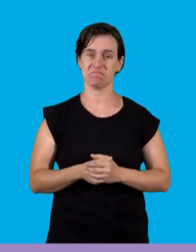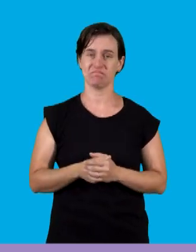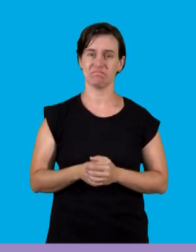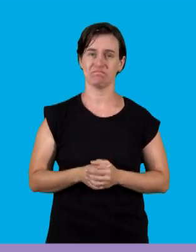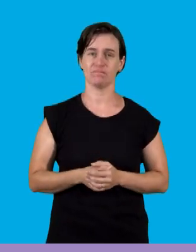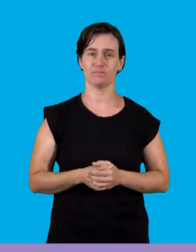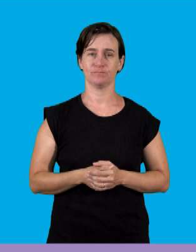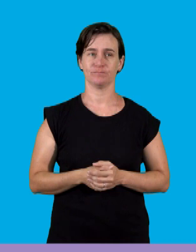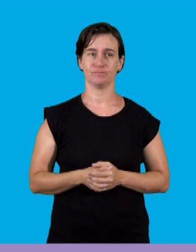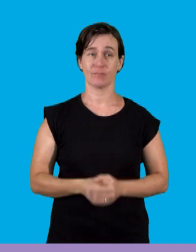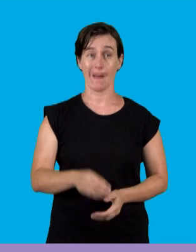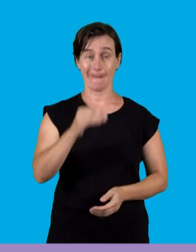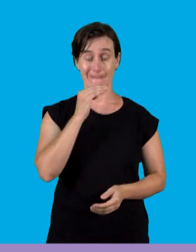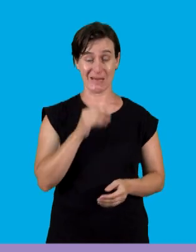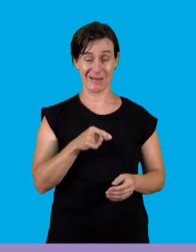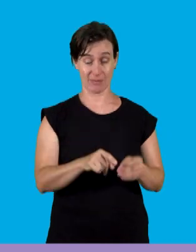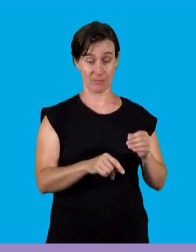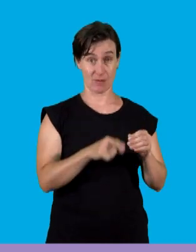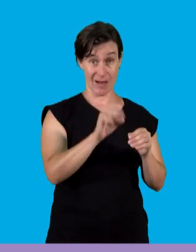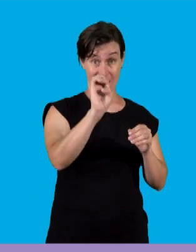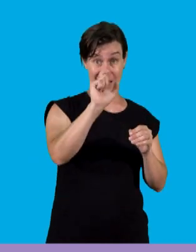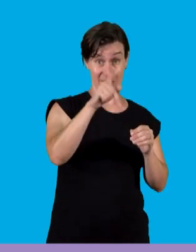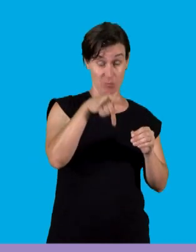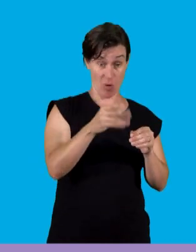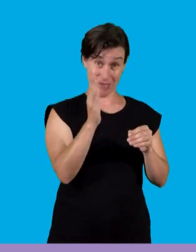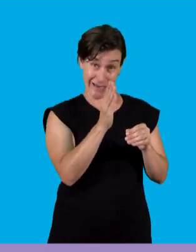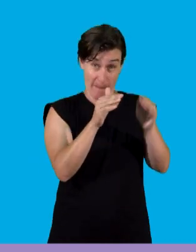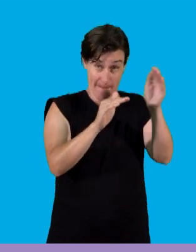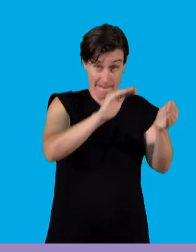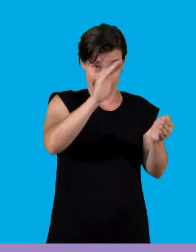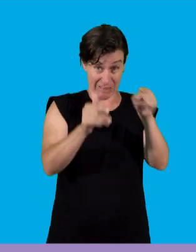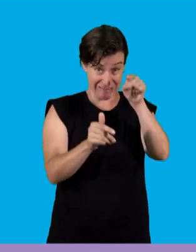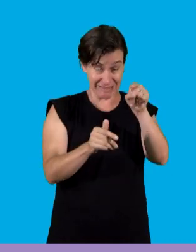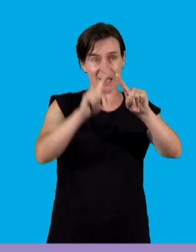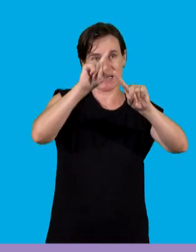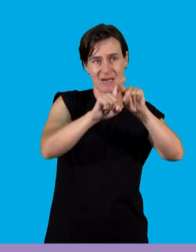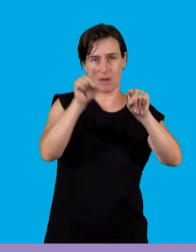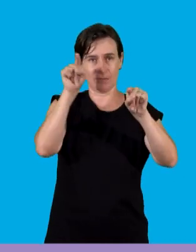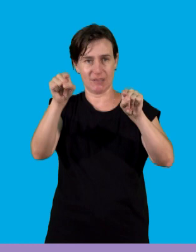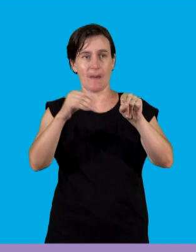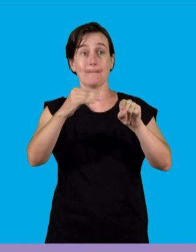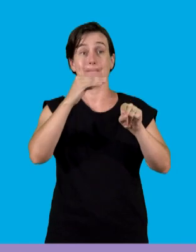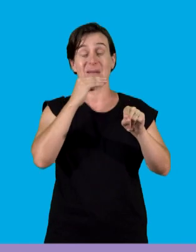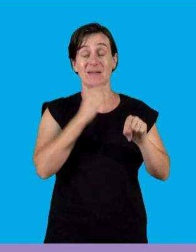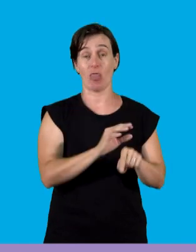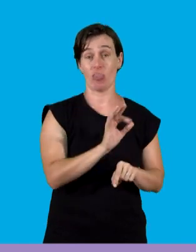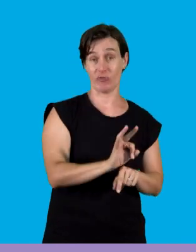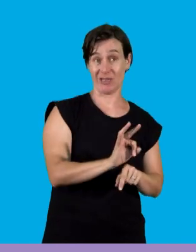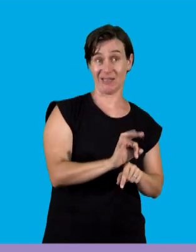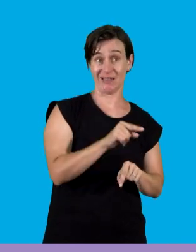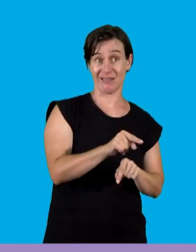the exponents will multiply. So we will have a base 3, then we will have